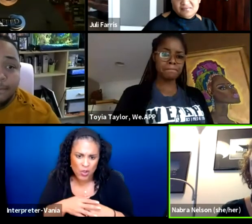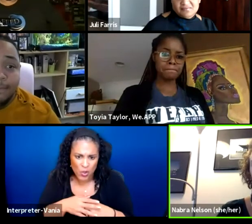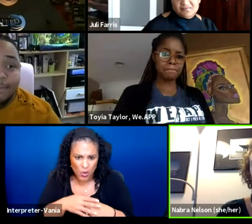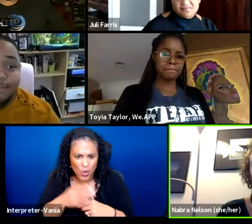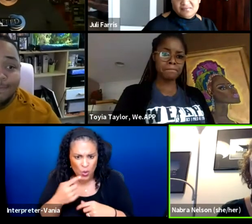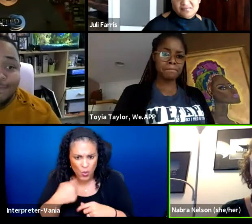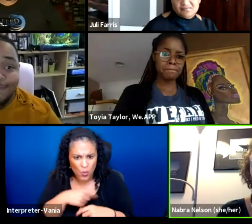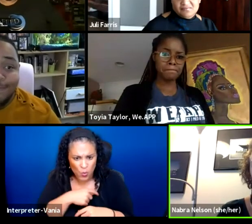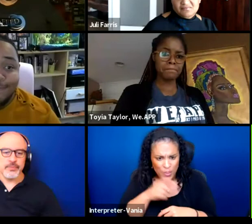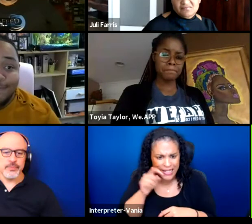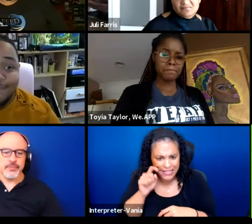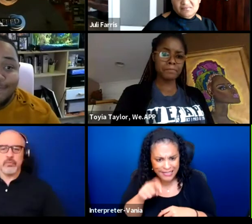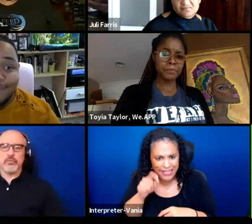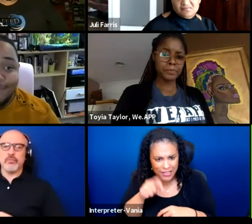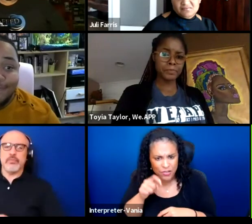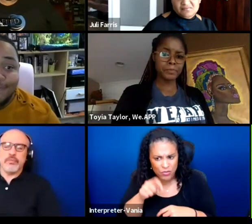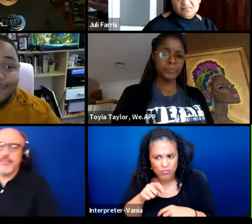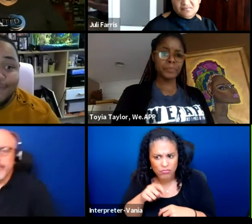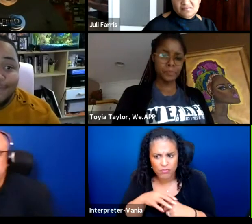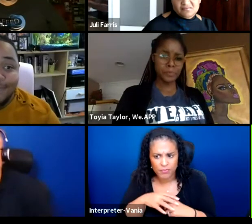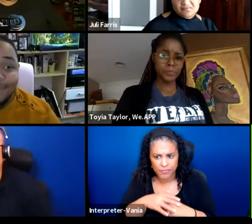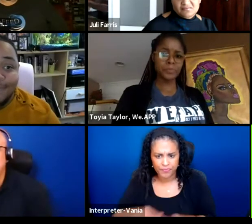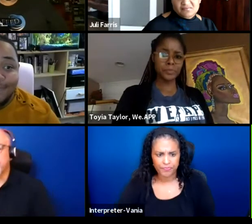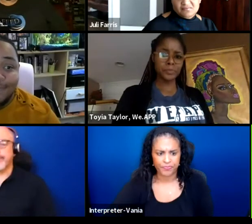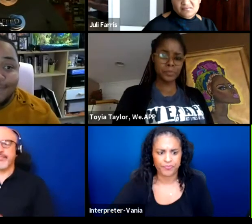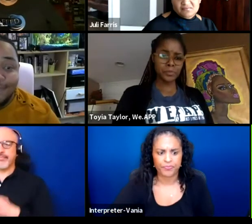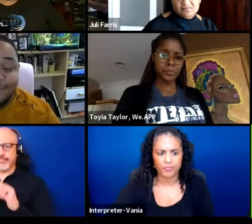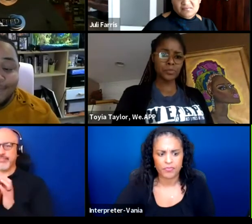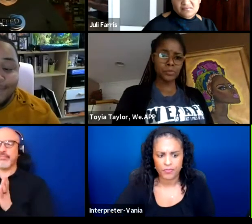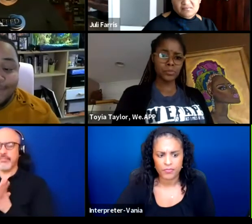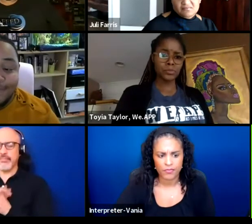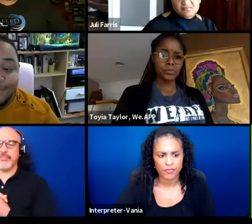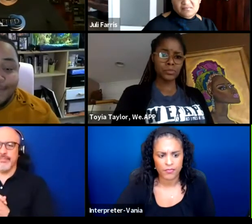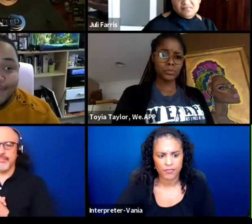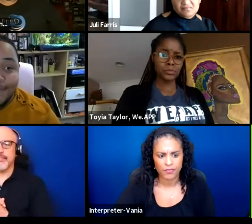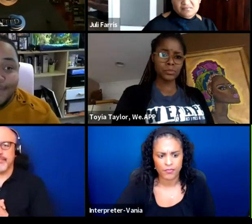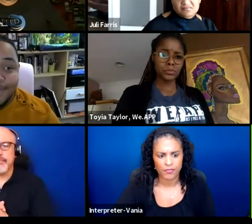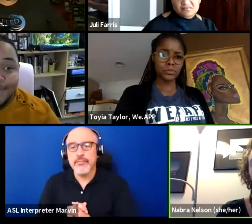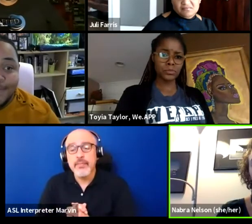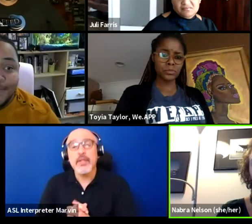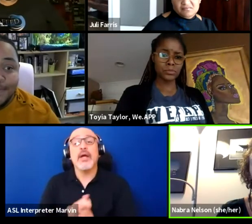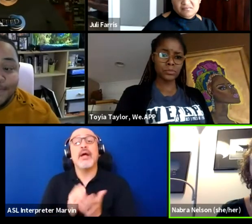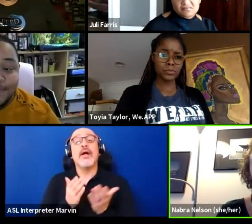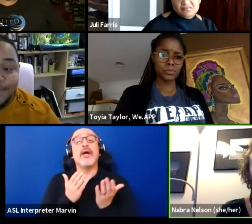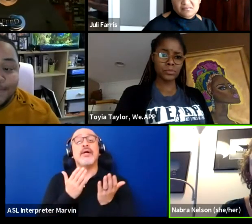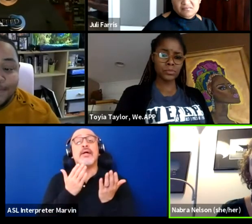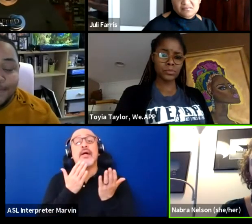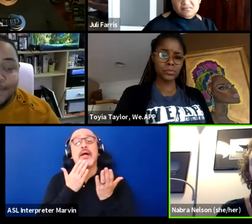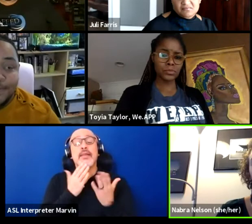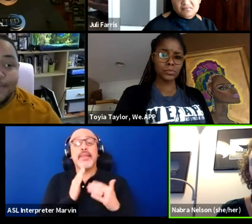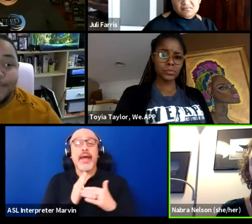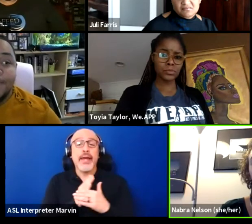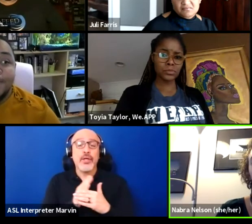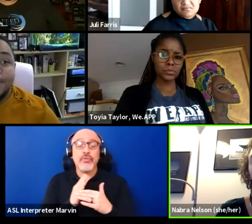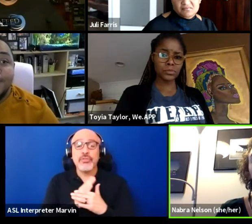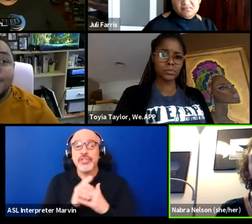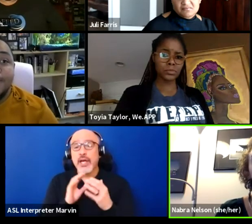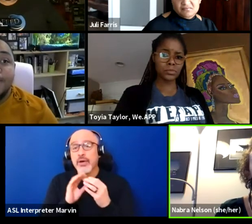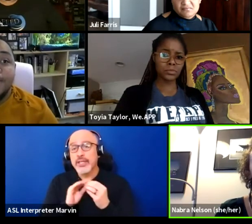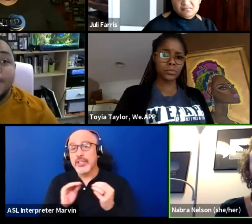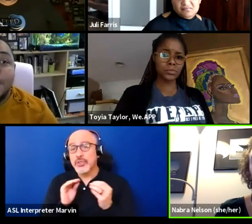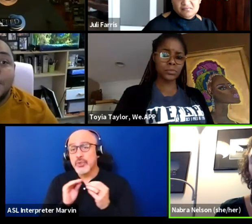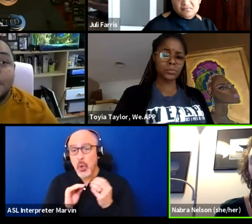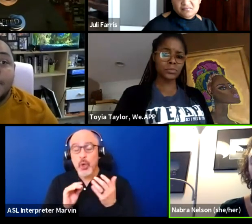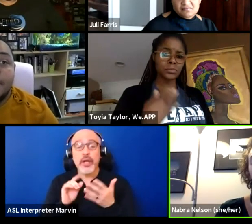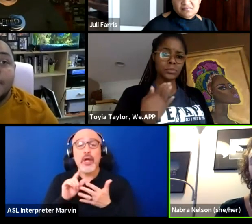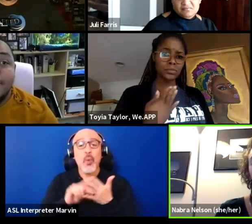be. Thank you. Yeah. Thank you for sharing your story and the works and the tools that